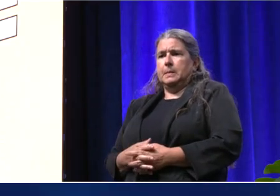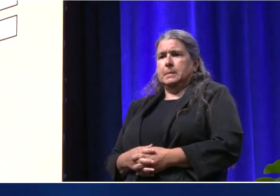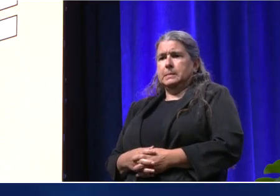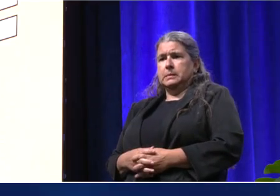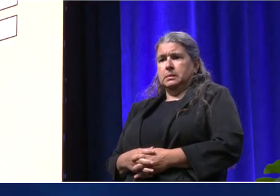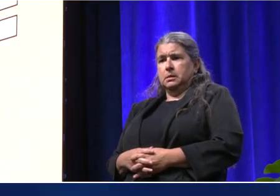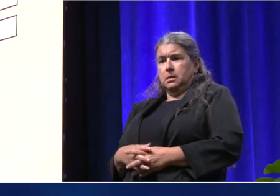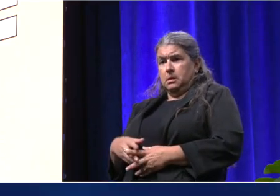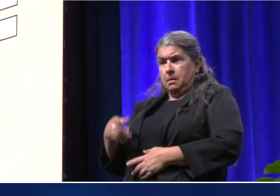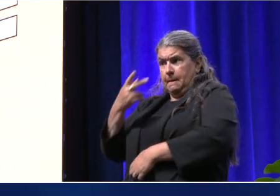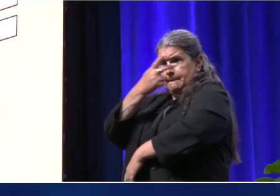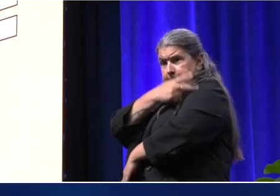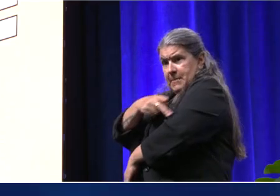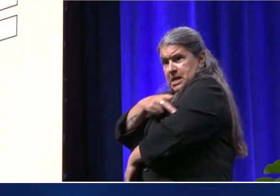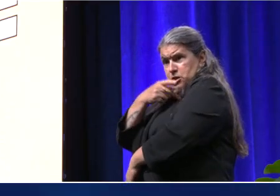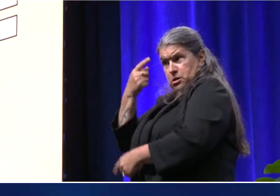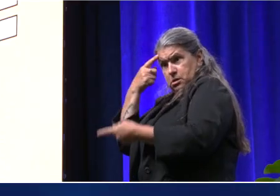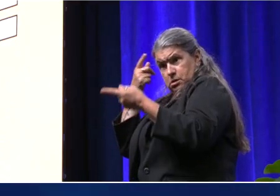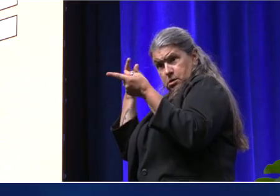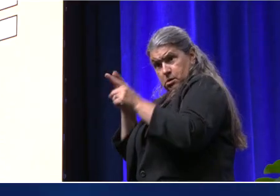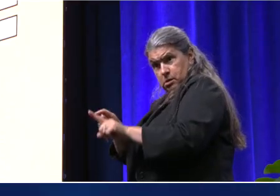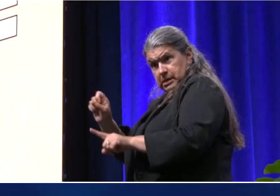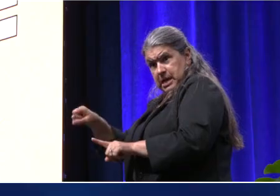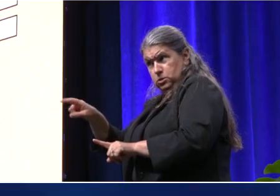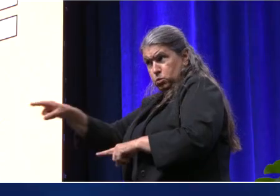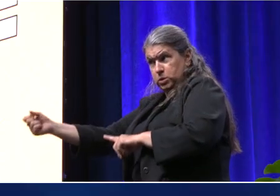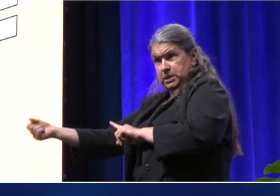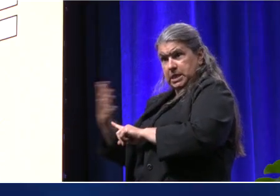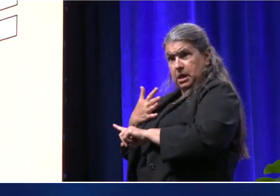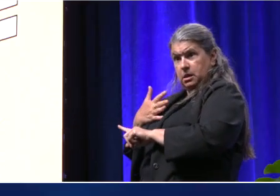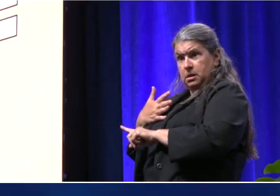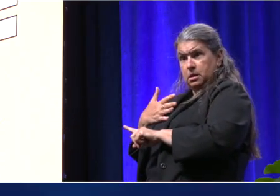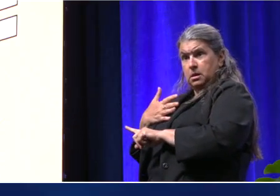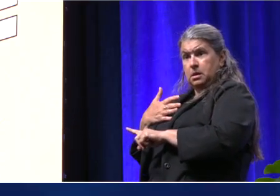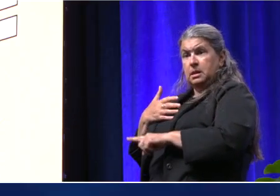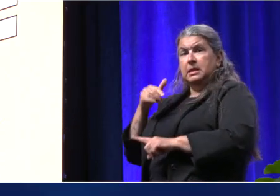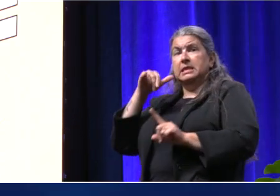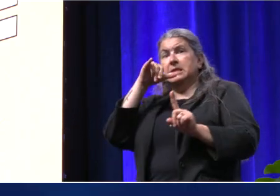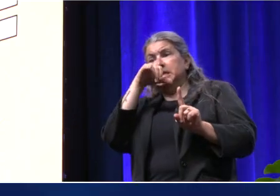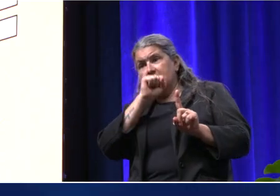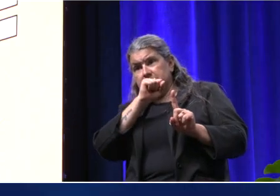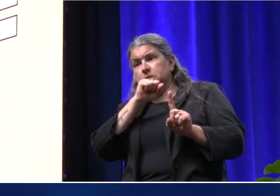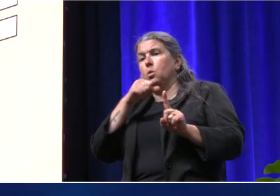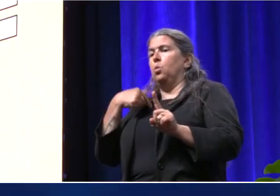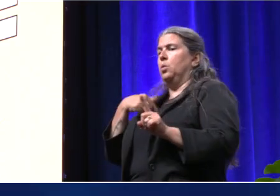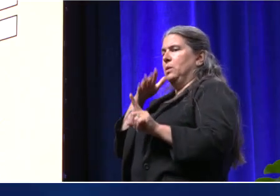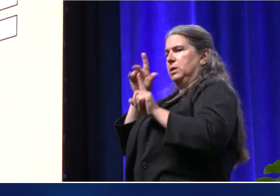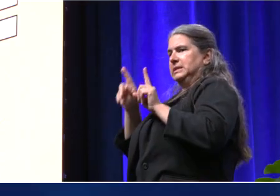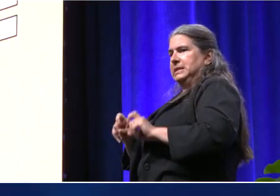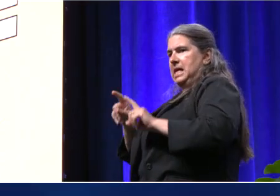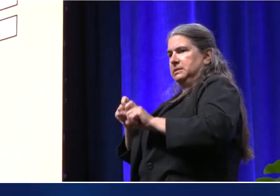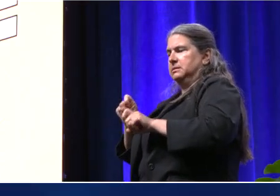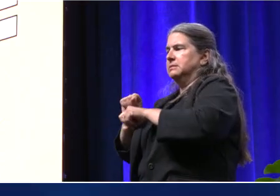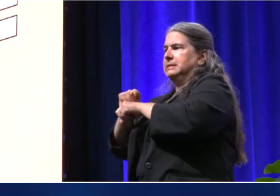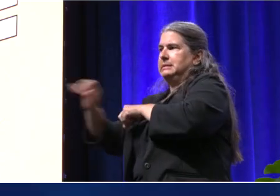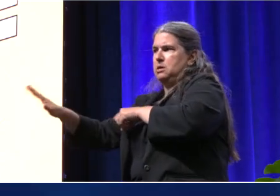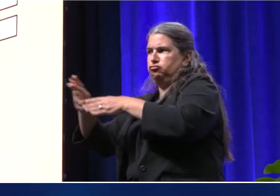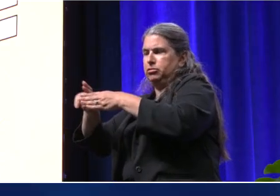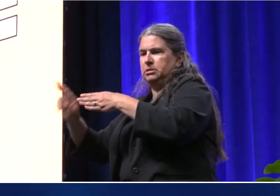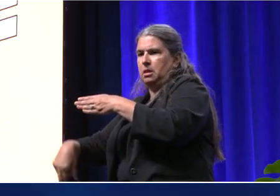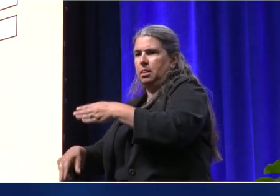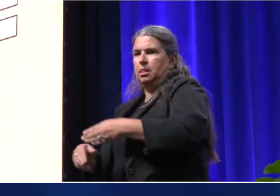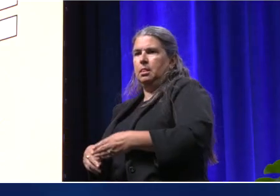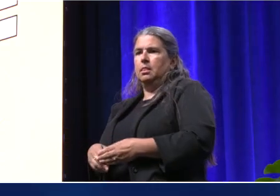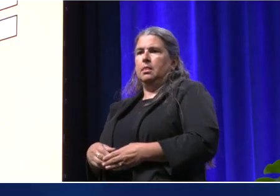to having this drug sample sent to us? And if they did, then we'll test it and get them results back that same day so that that patient can be treated